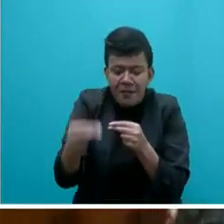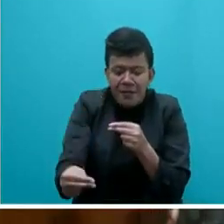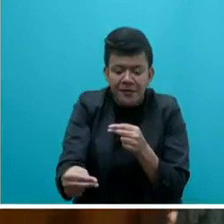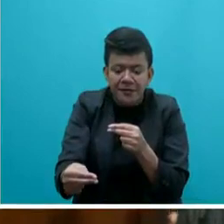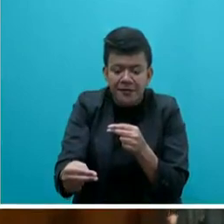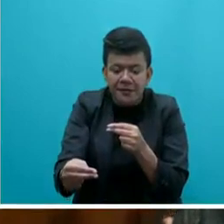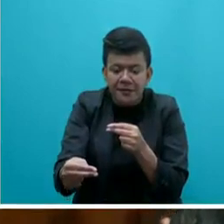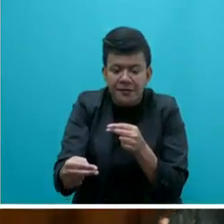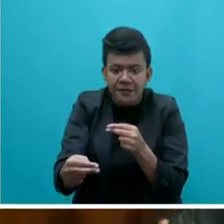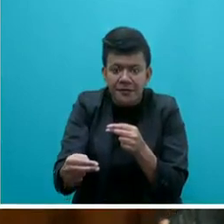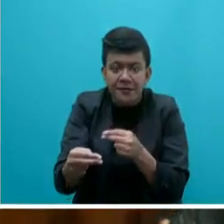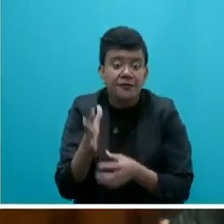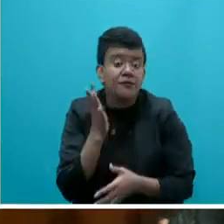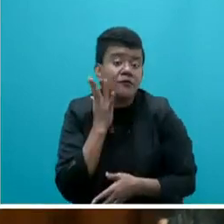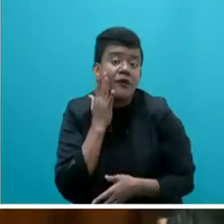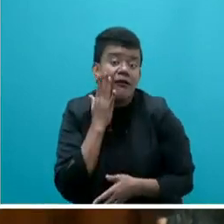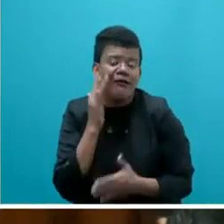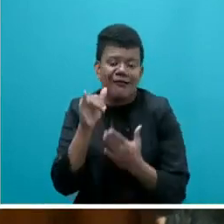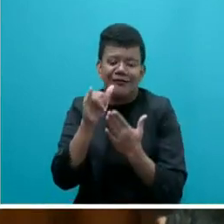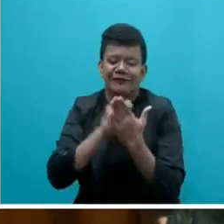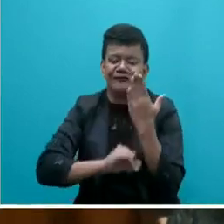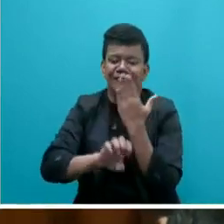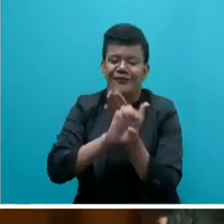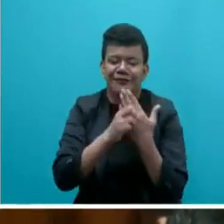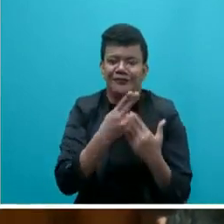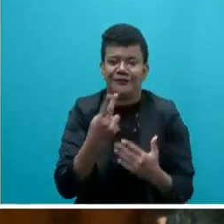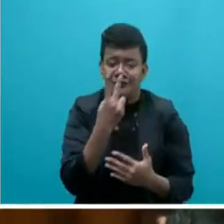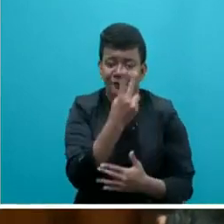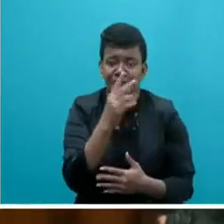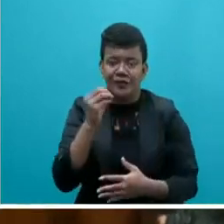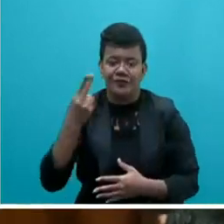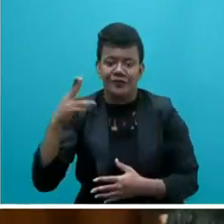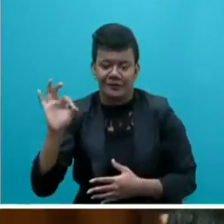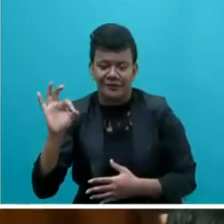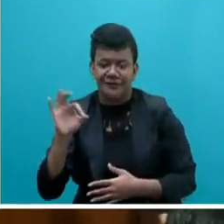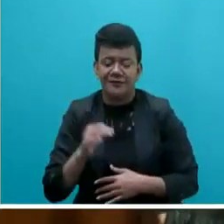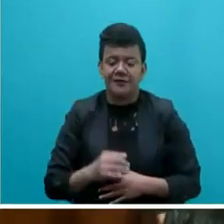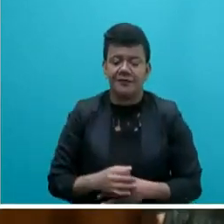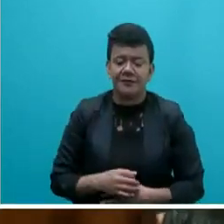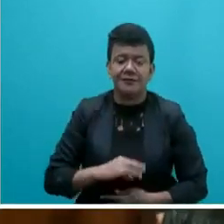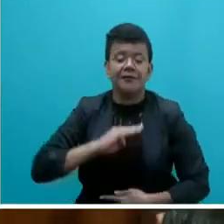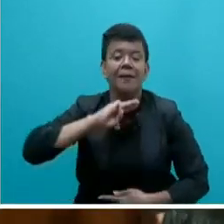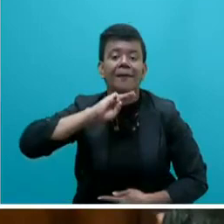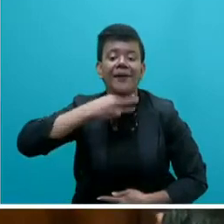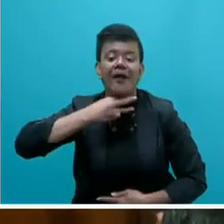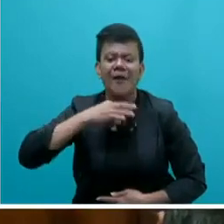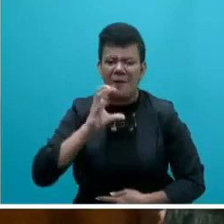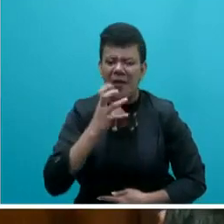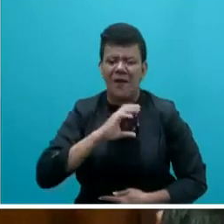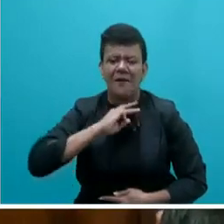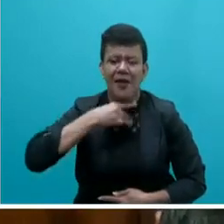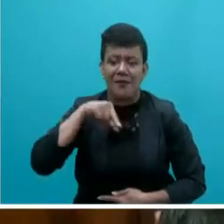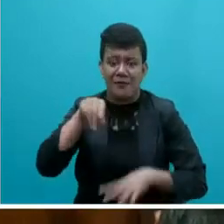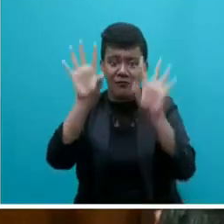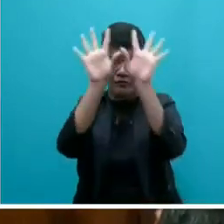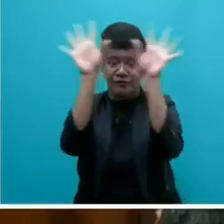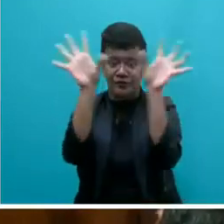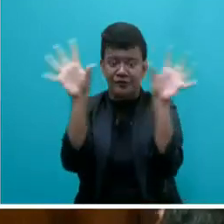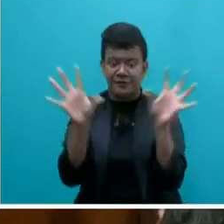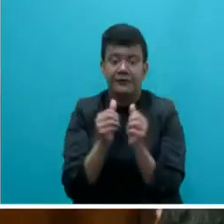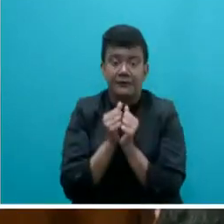2020. 1 mango orchard will be established before July 2020. Honourable Speaker, I thank you and remain grateful for the